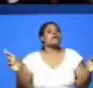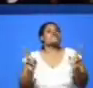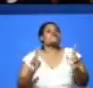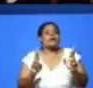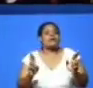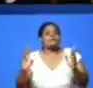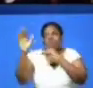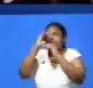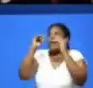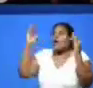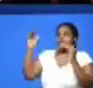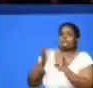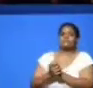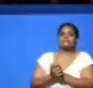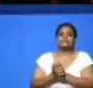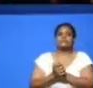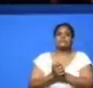heaven.